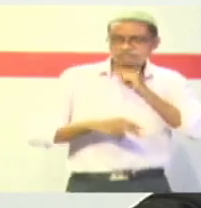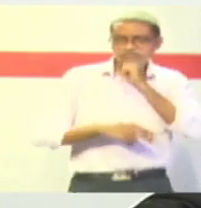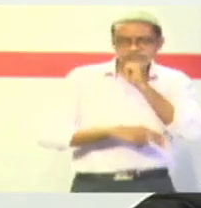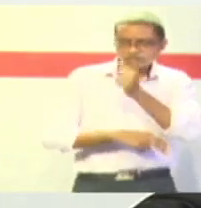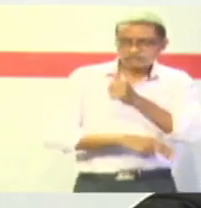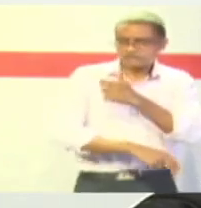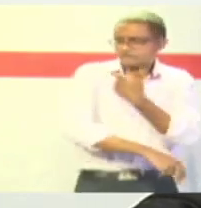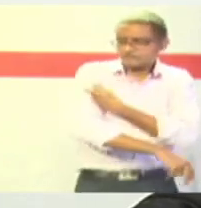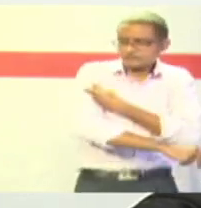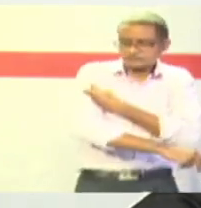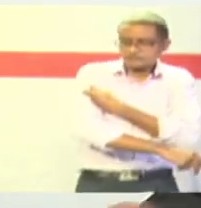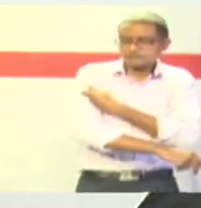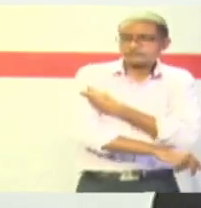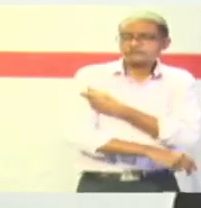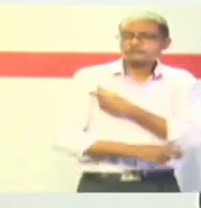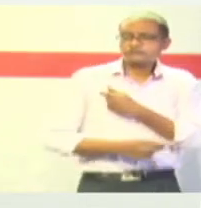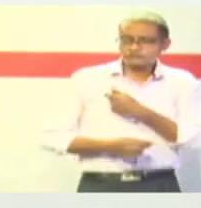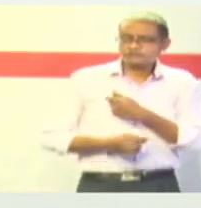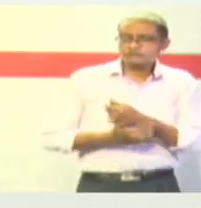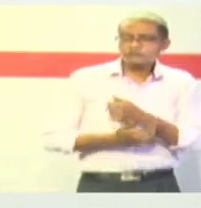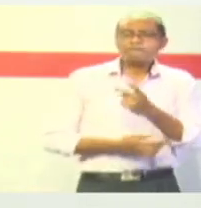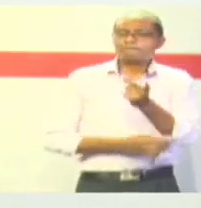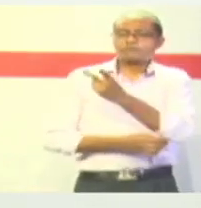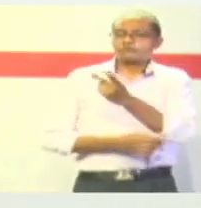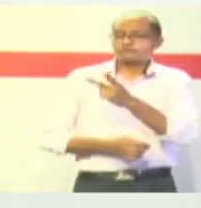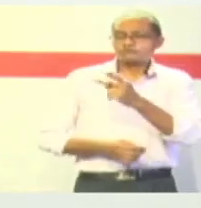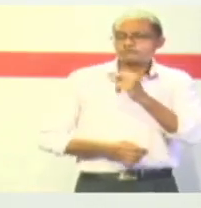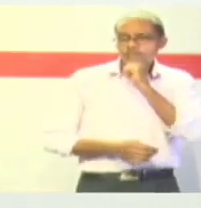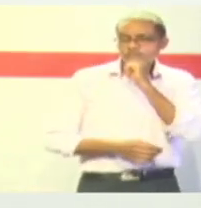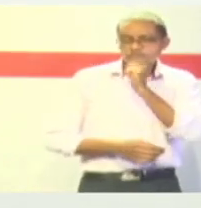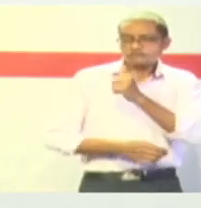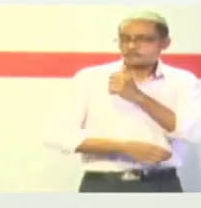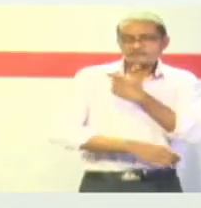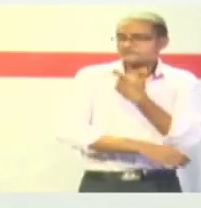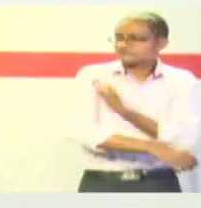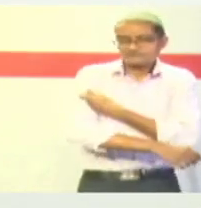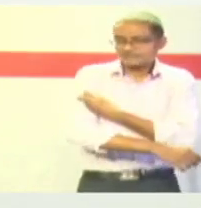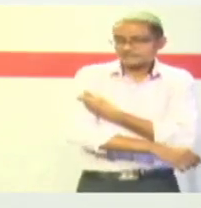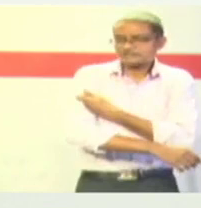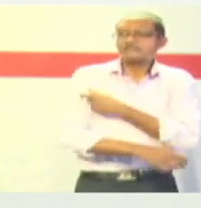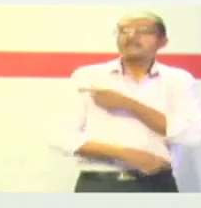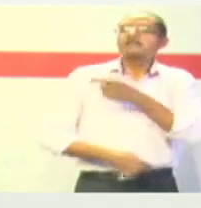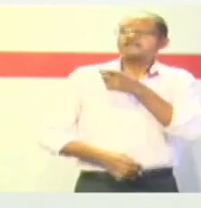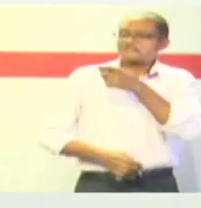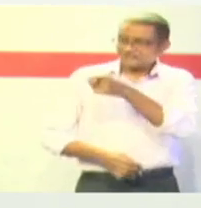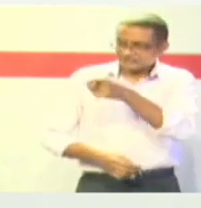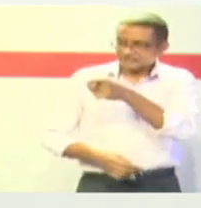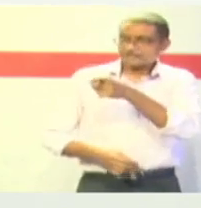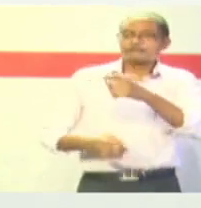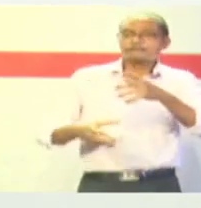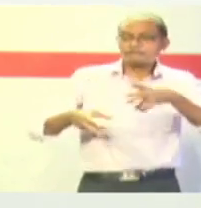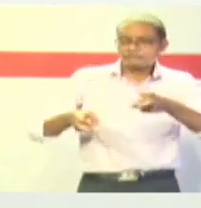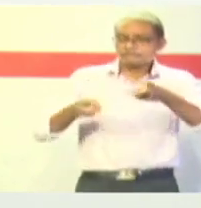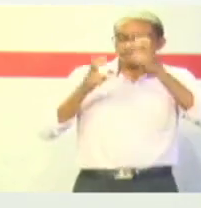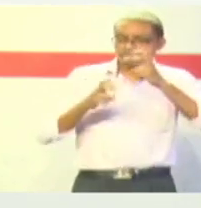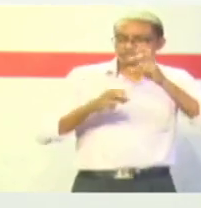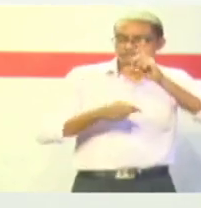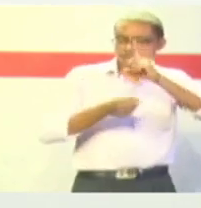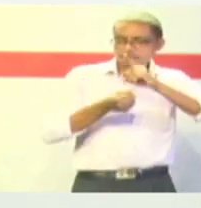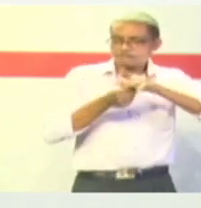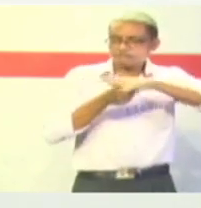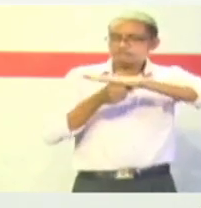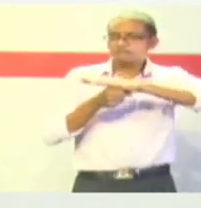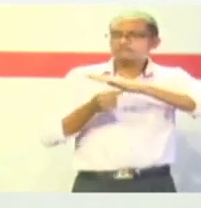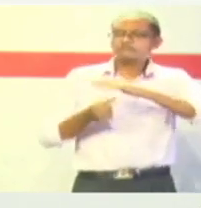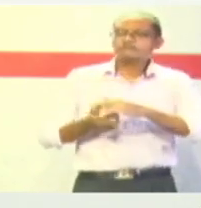unvaccinated, I believe. So yes, both of them were unvaccinated in terms of the Delta cases. Your second question refers to